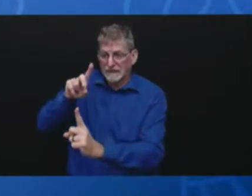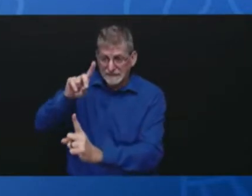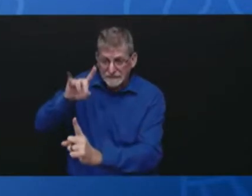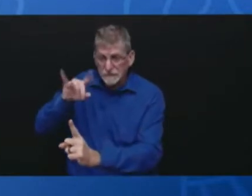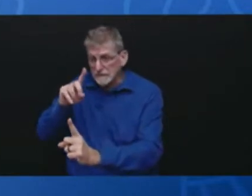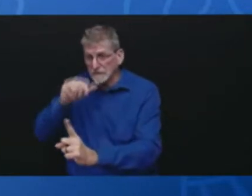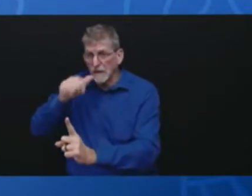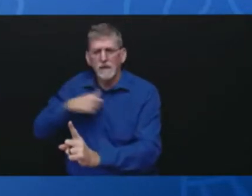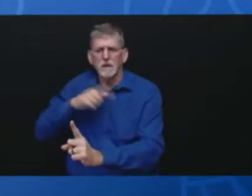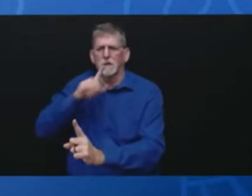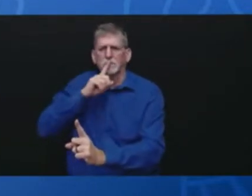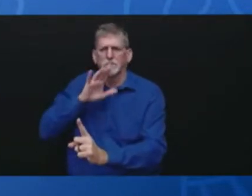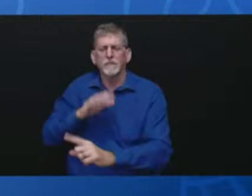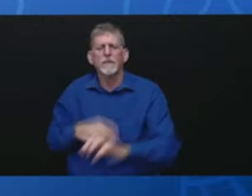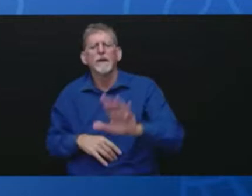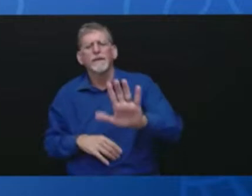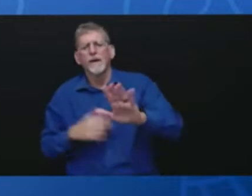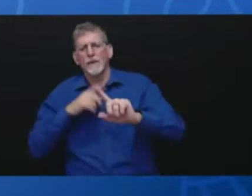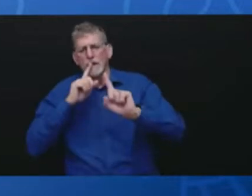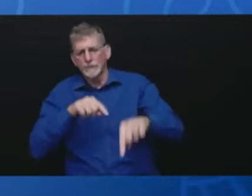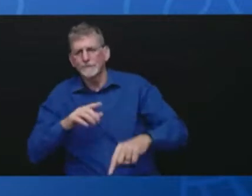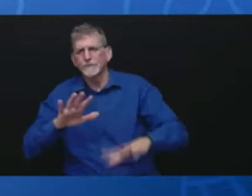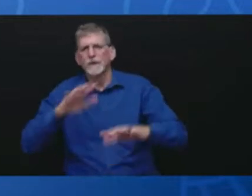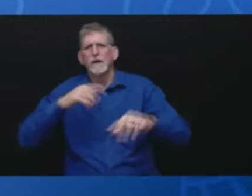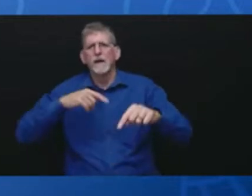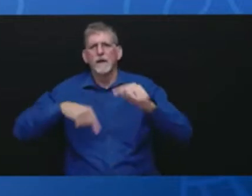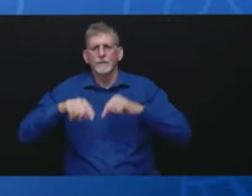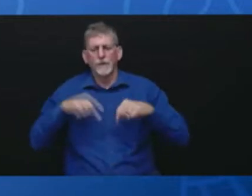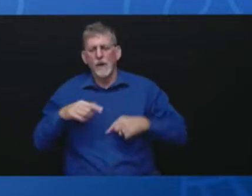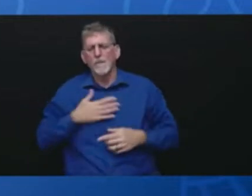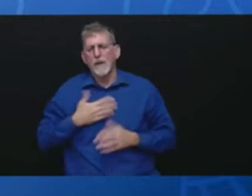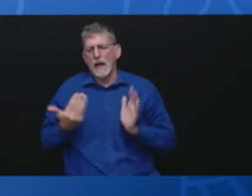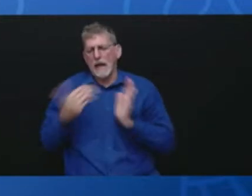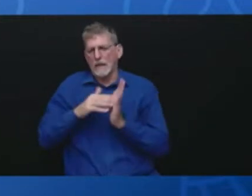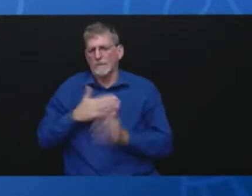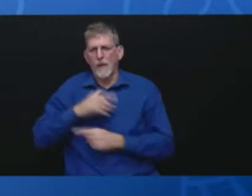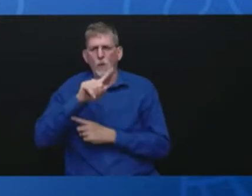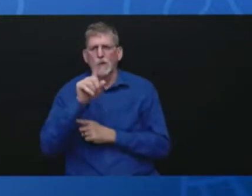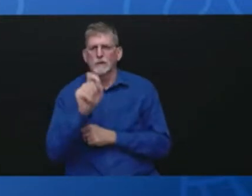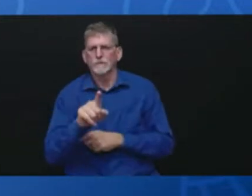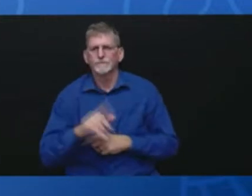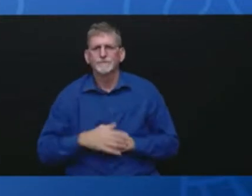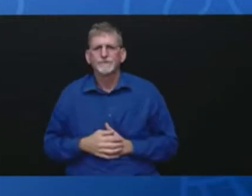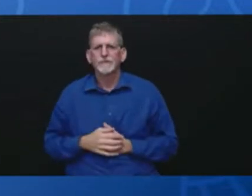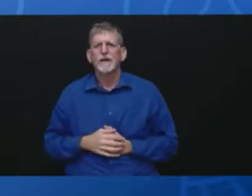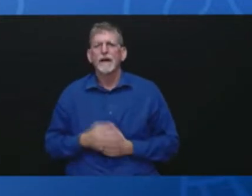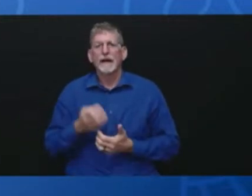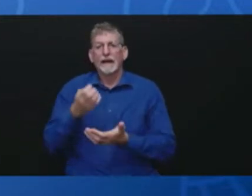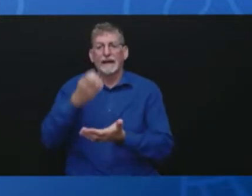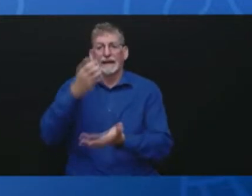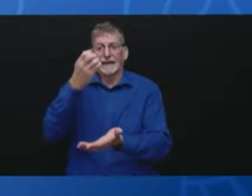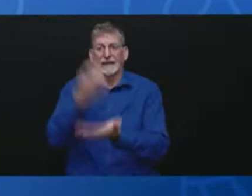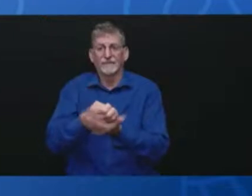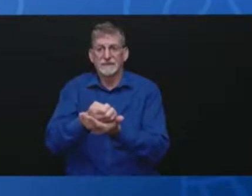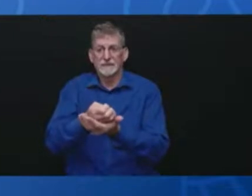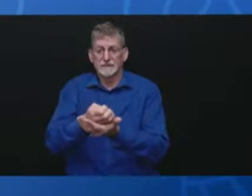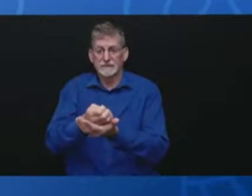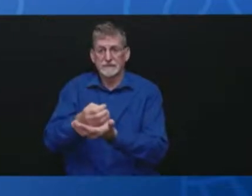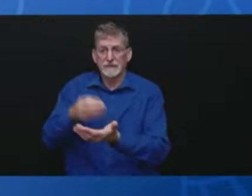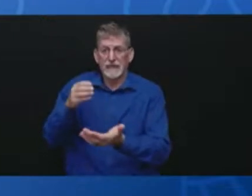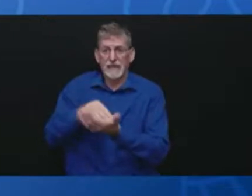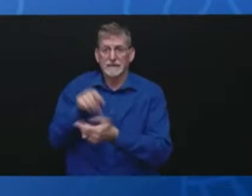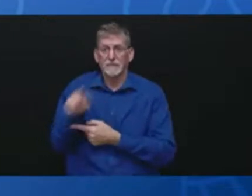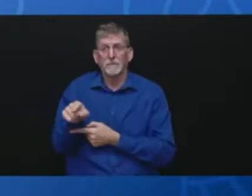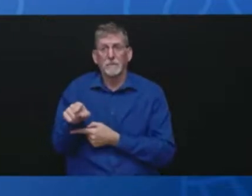But my question to you is, for example, the evidence was taken against him that he was a member of UNRWA. Nadia, I have to tell